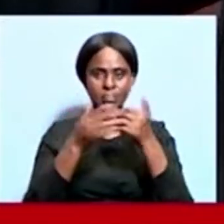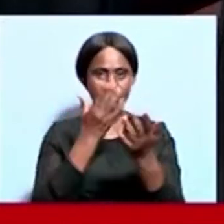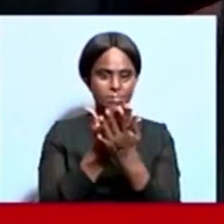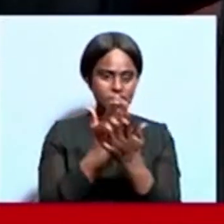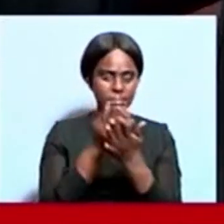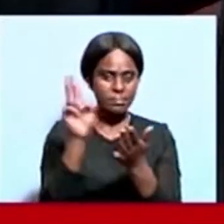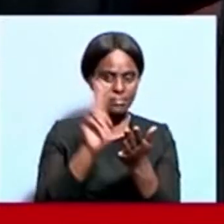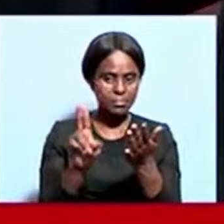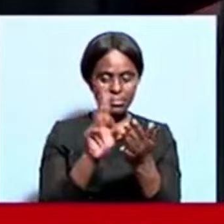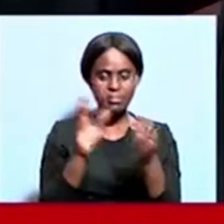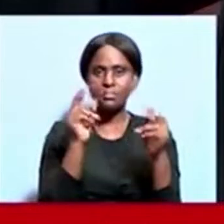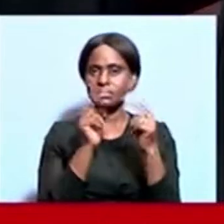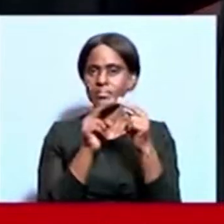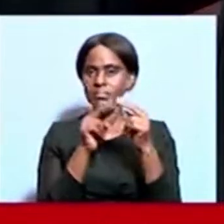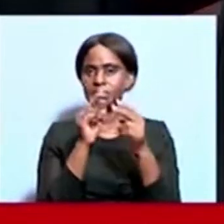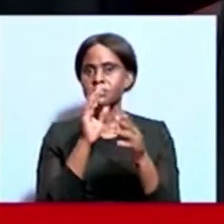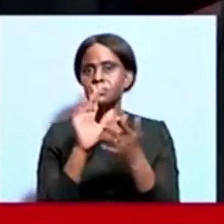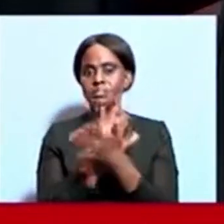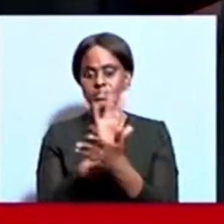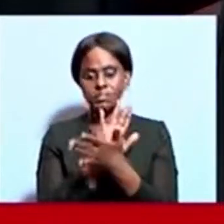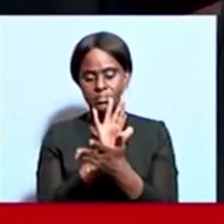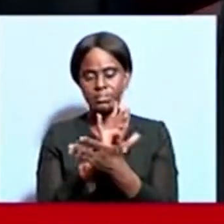using standard contract documents?